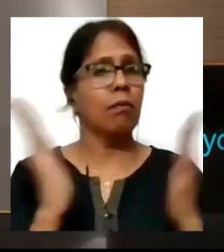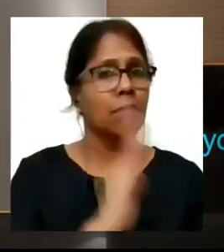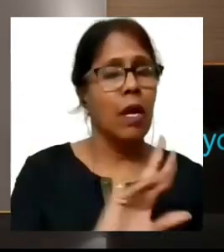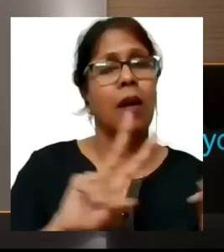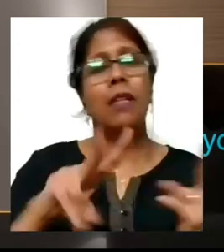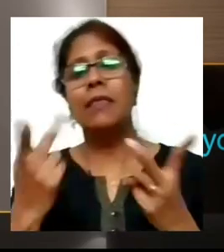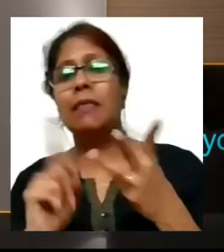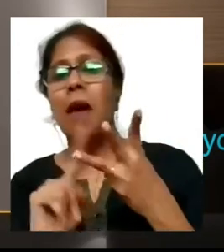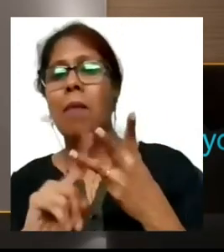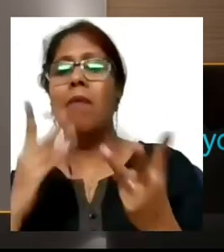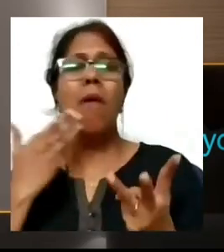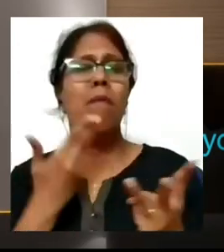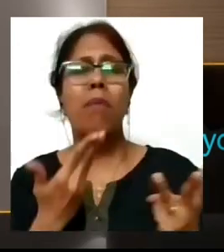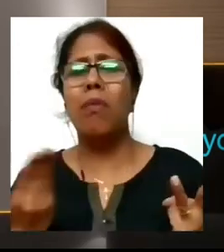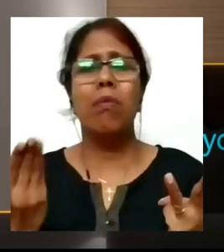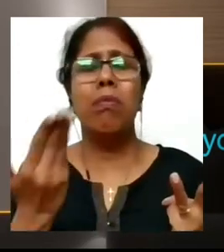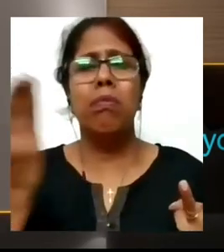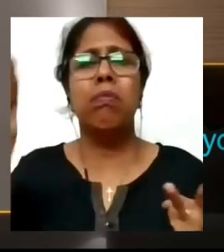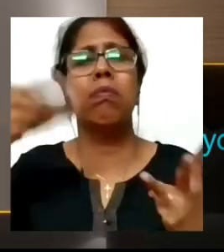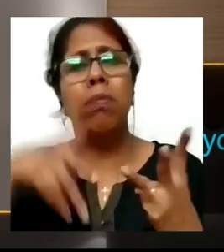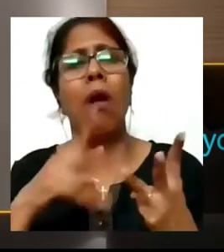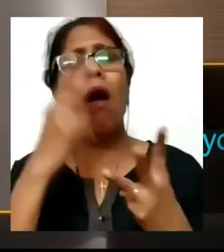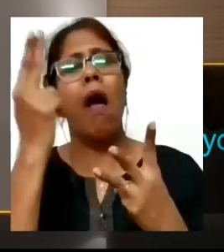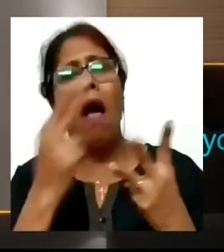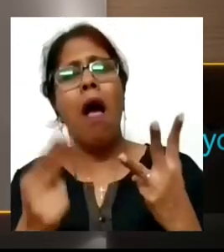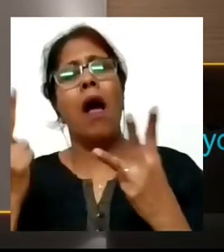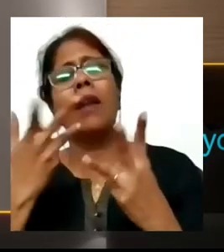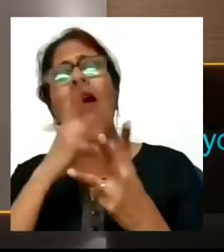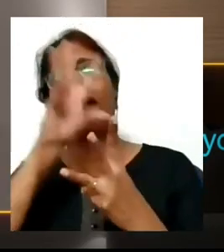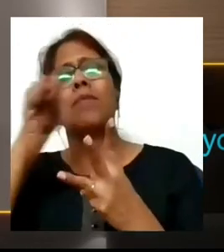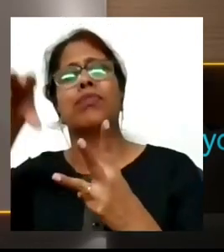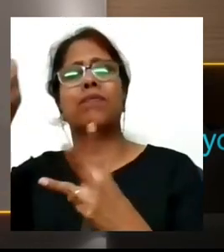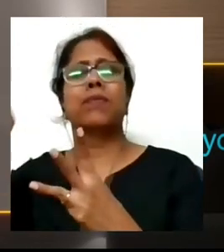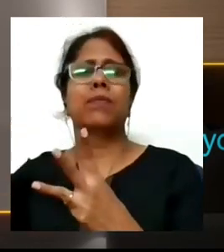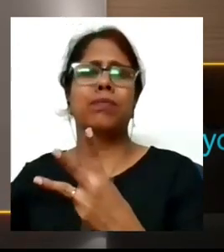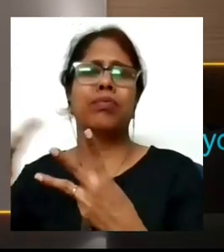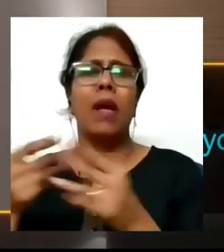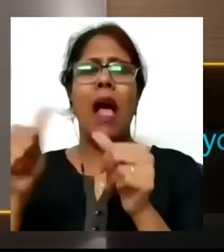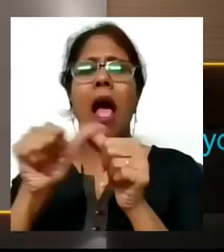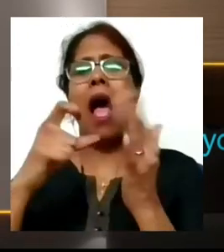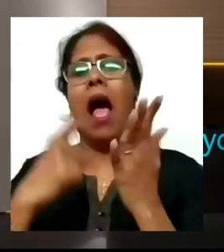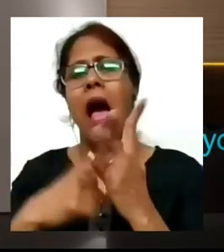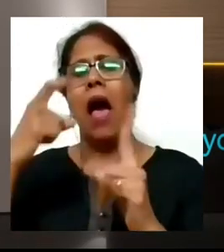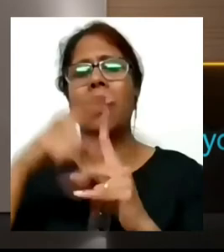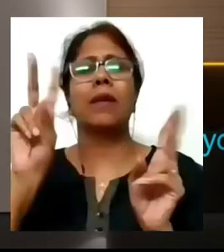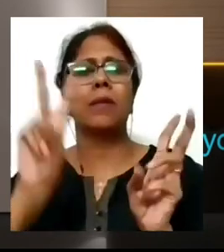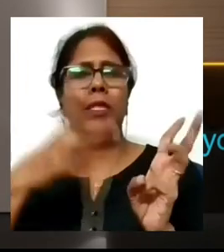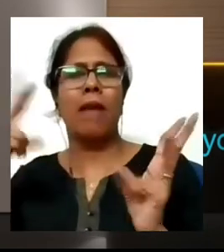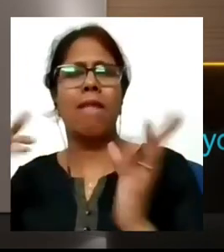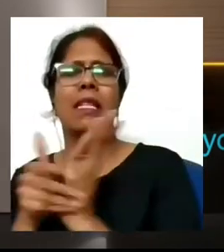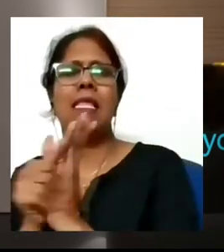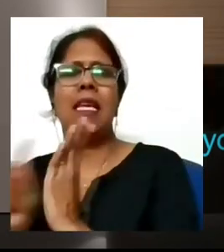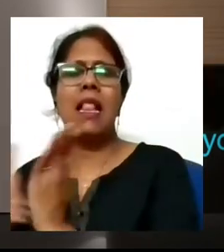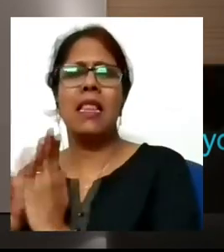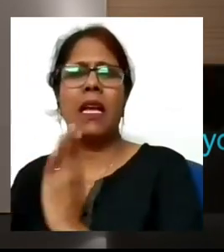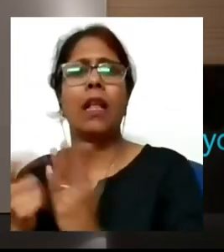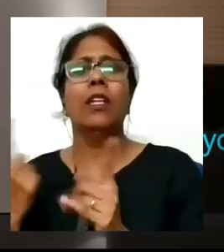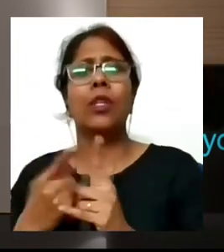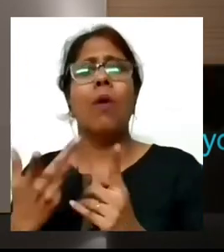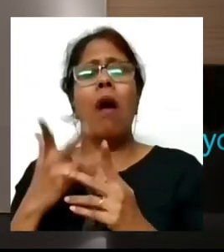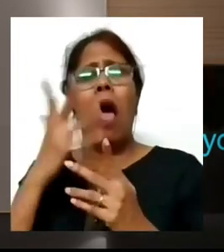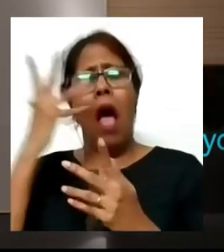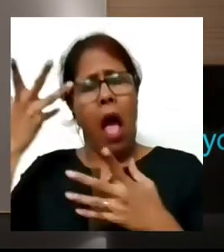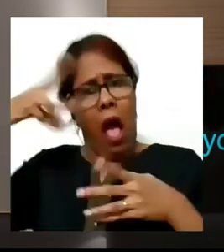within each one of us. And the minute I meet the artist within myself, I am